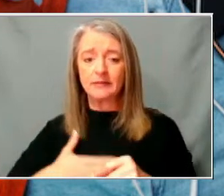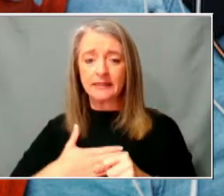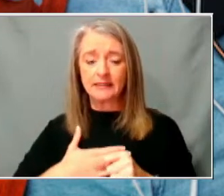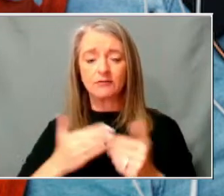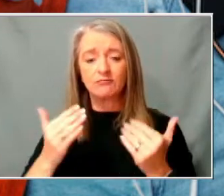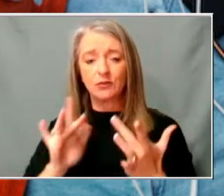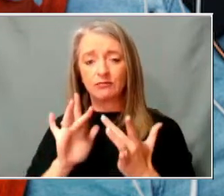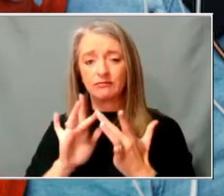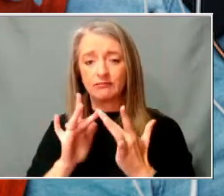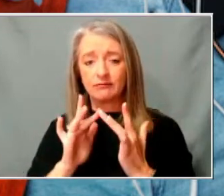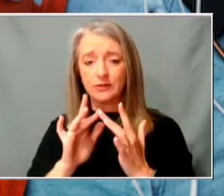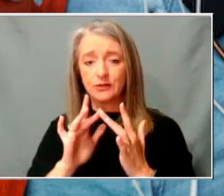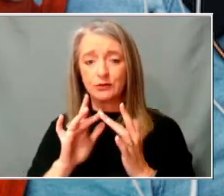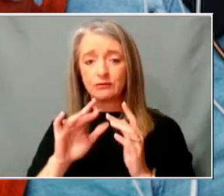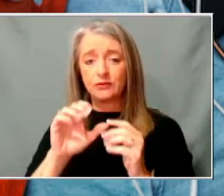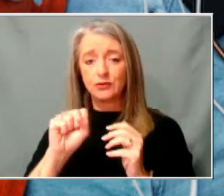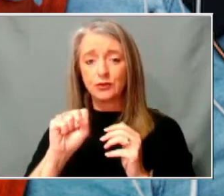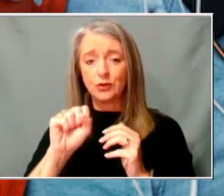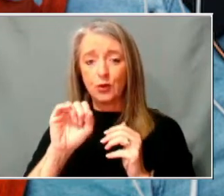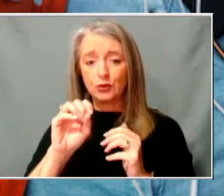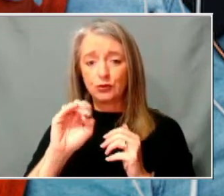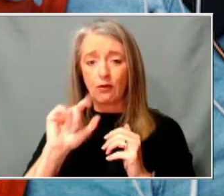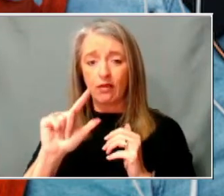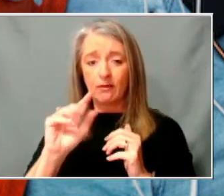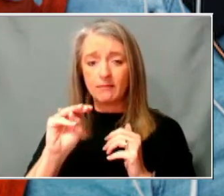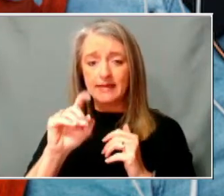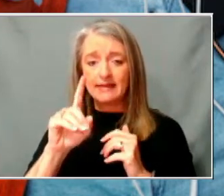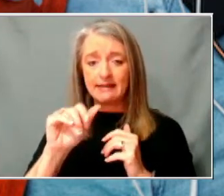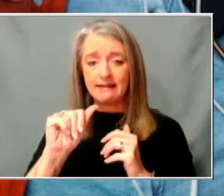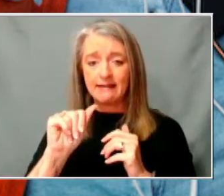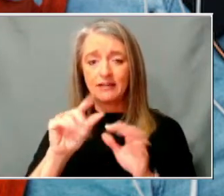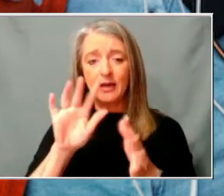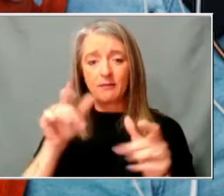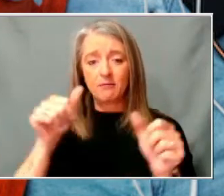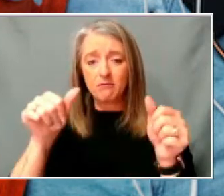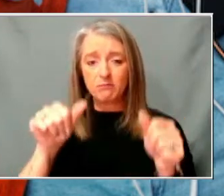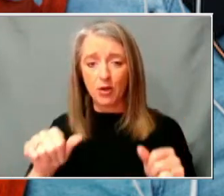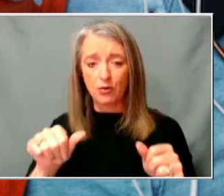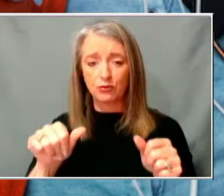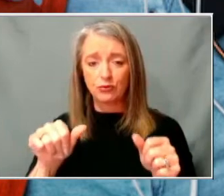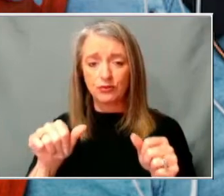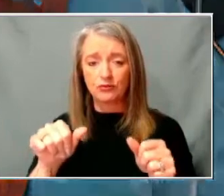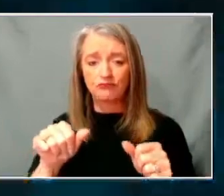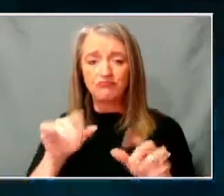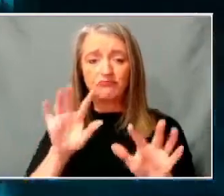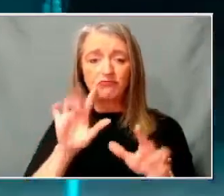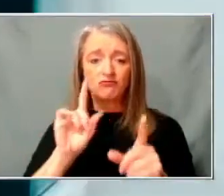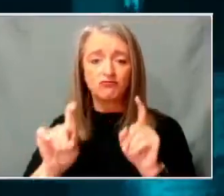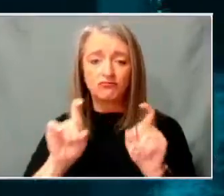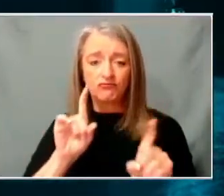links there on your screen, send in your questions, and you can always post your questions in the chat below.